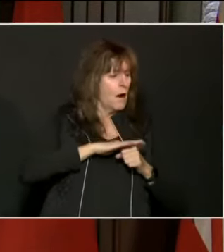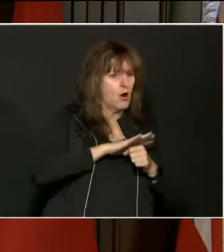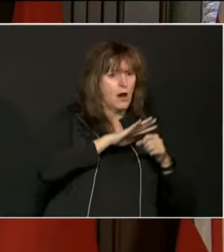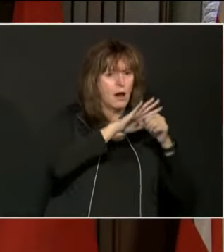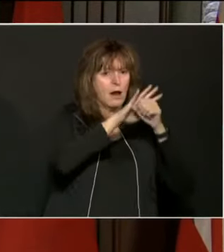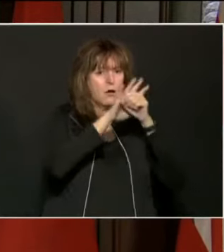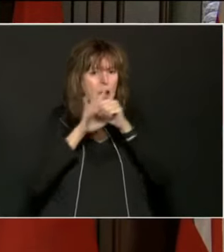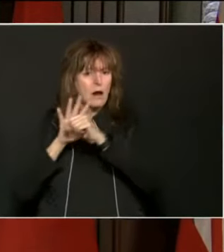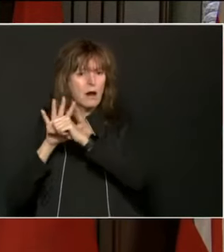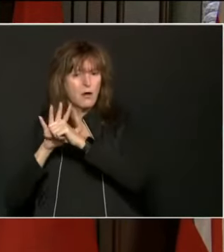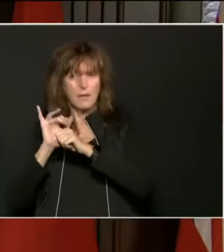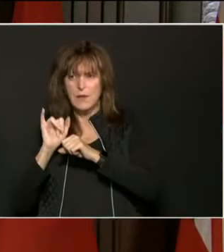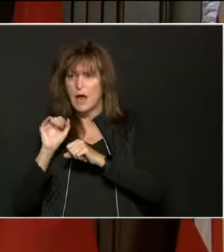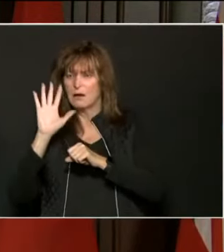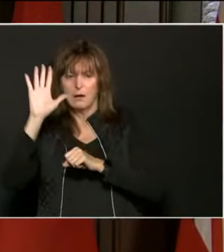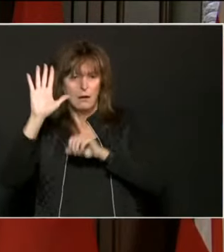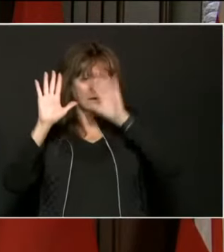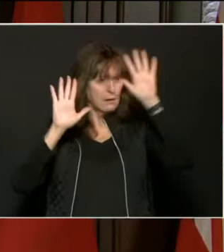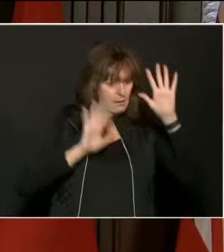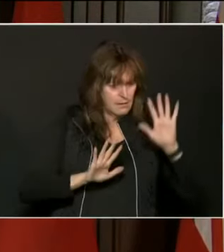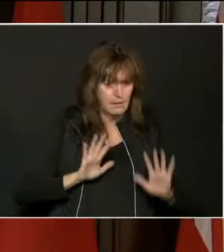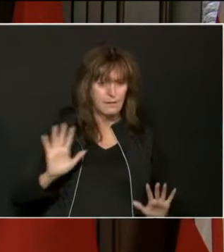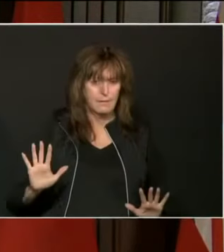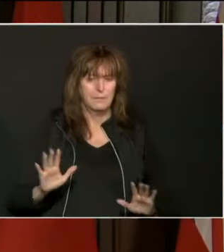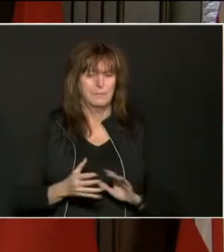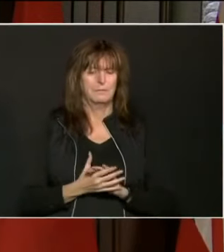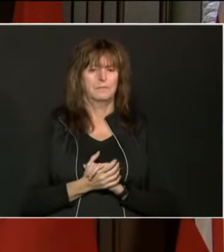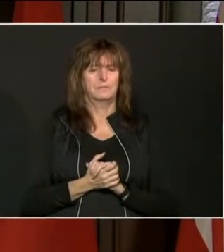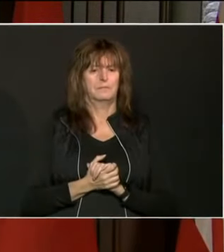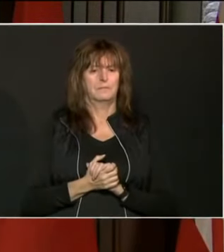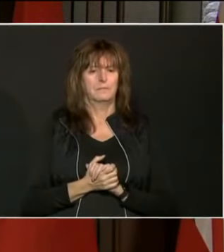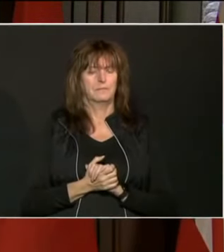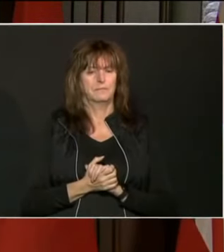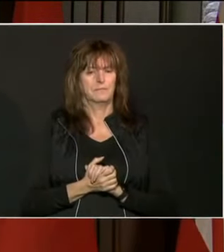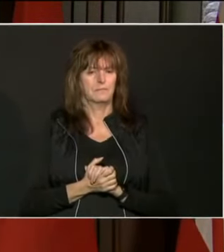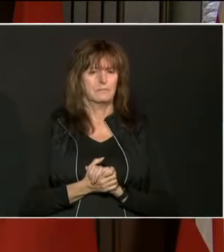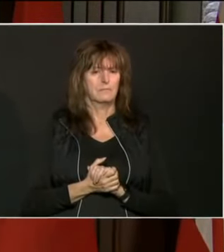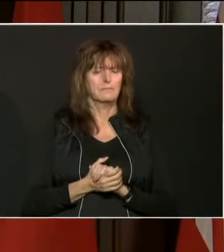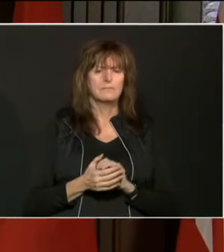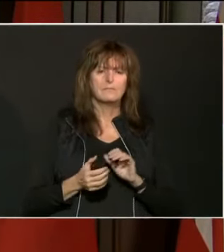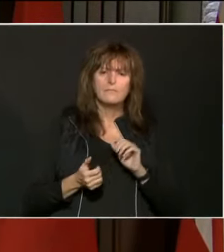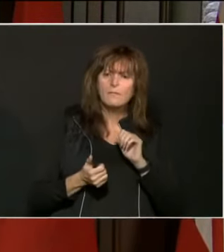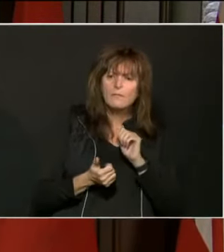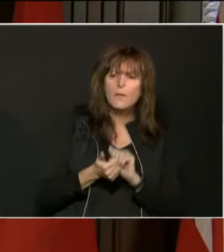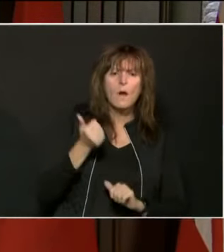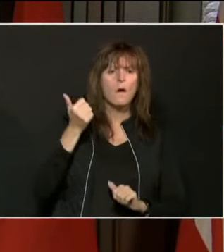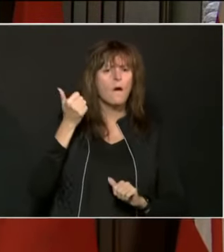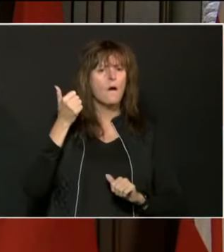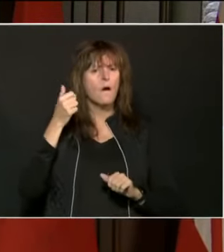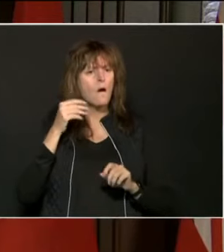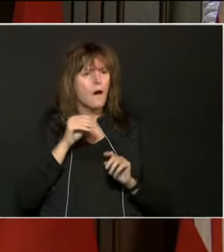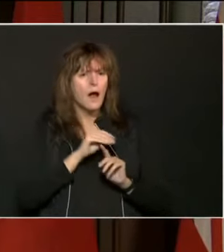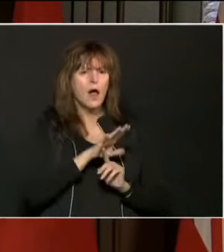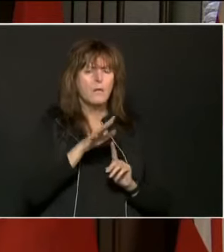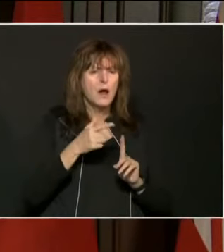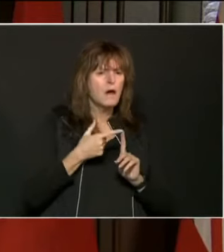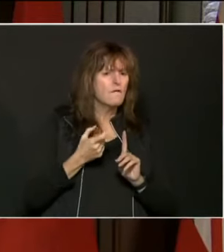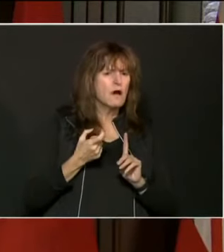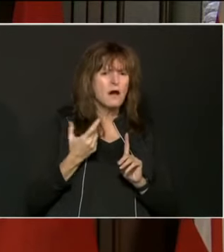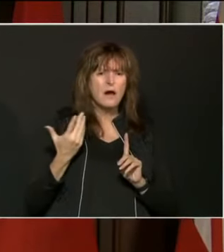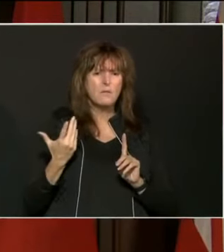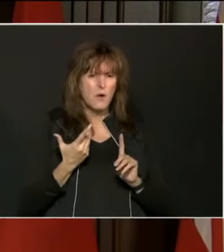presenting here, we would talk about the majority of the outbreaks being in the settings that had the highest case numbers, so